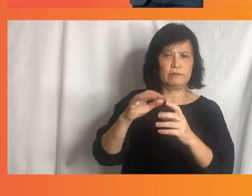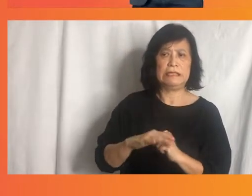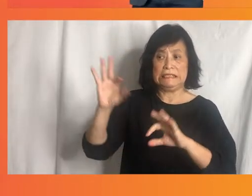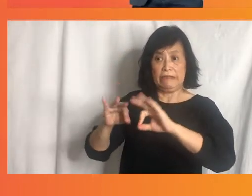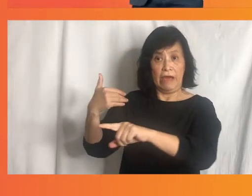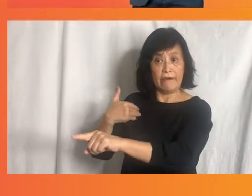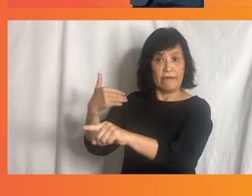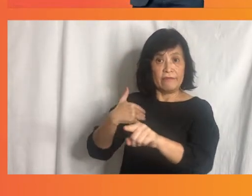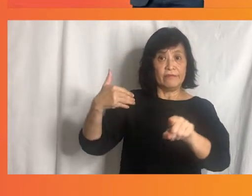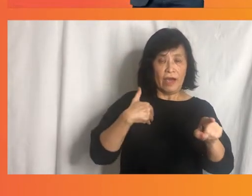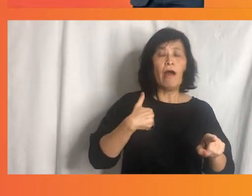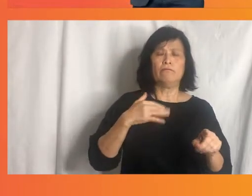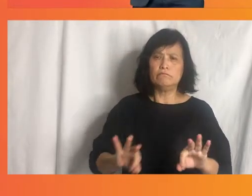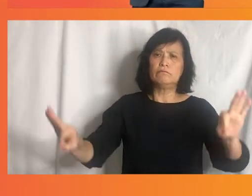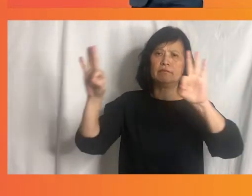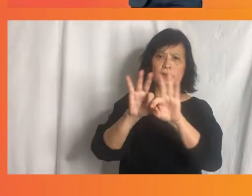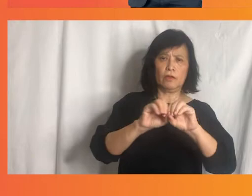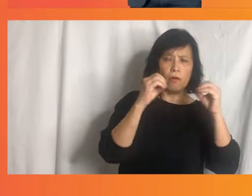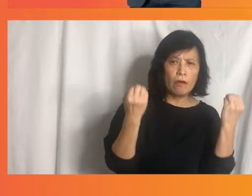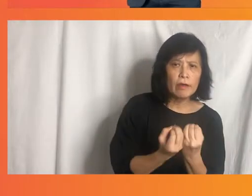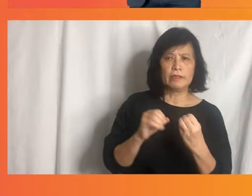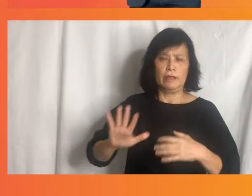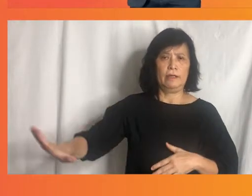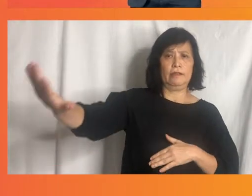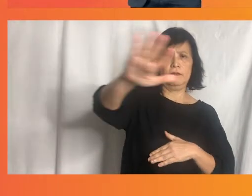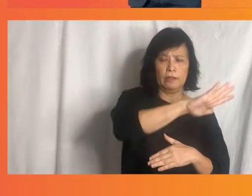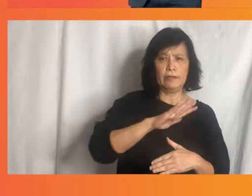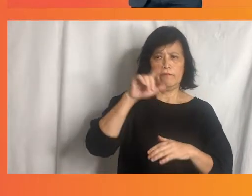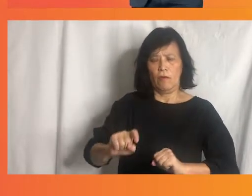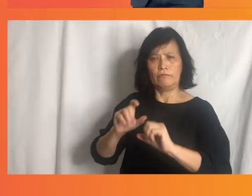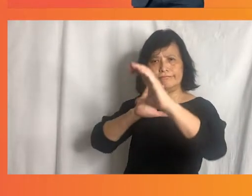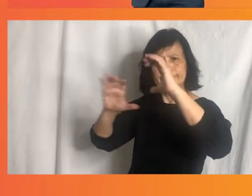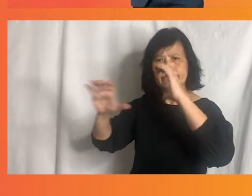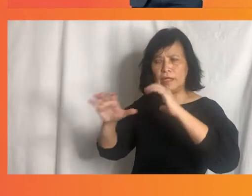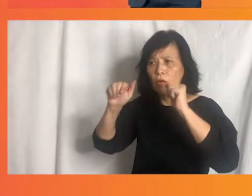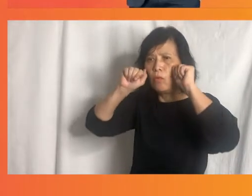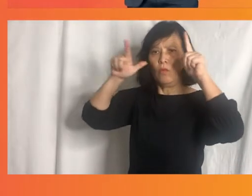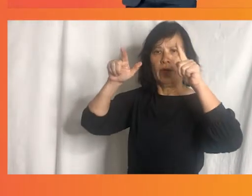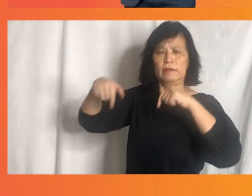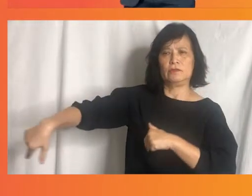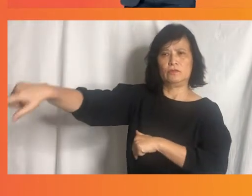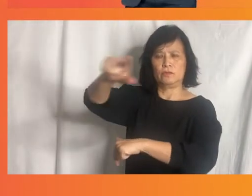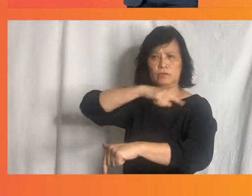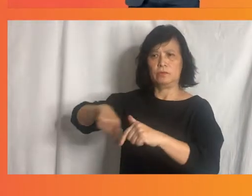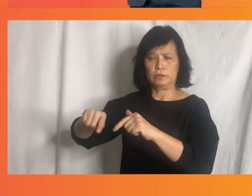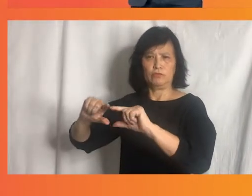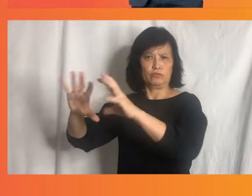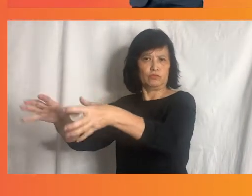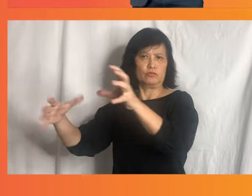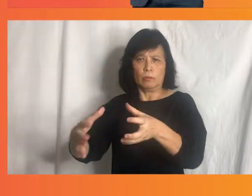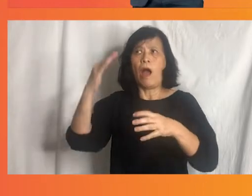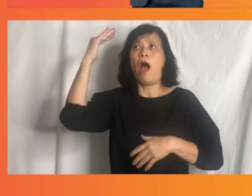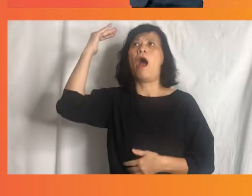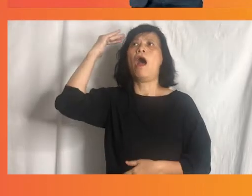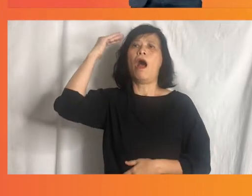available, it is vital for organizations and stakeholders involved to communicate and create awareness to the community so that they are aware of such